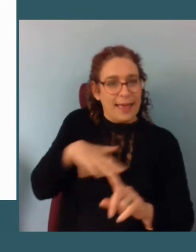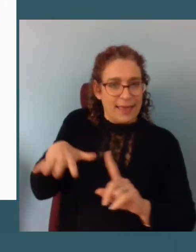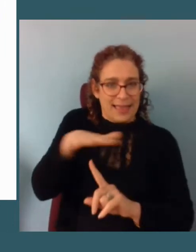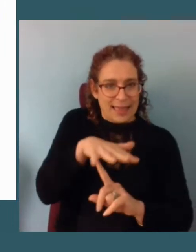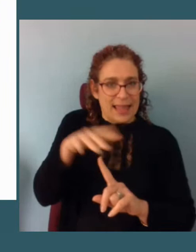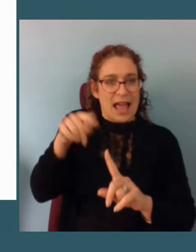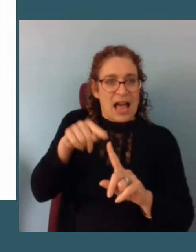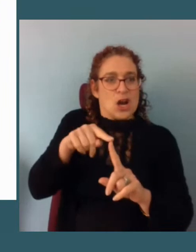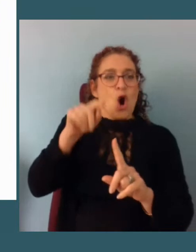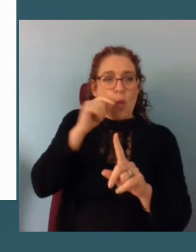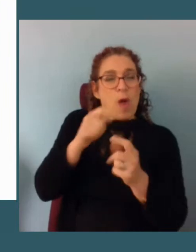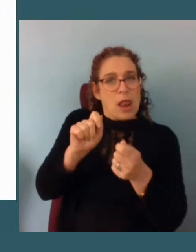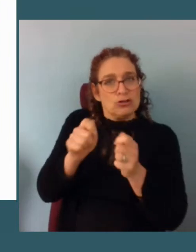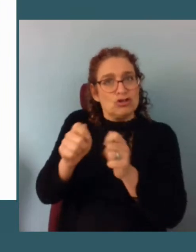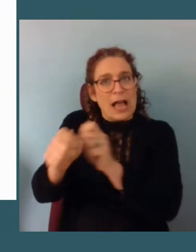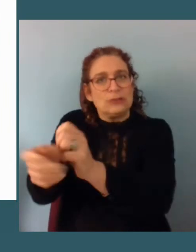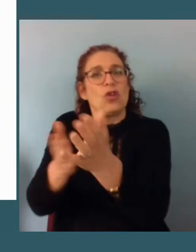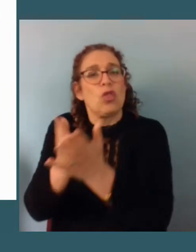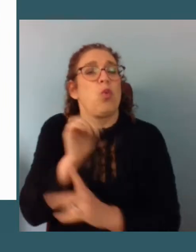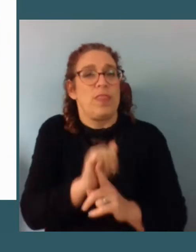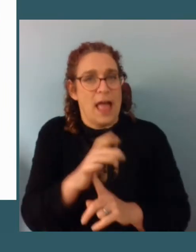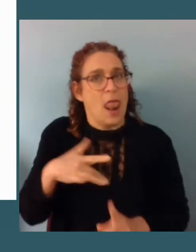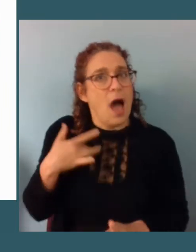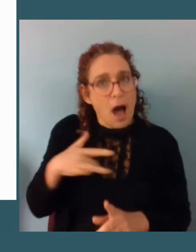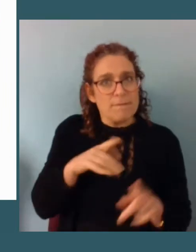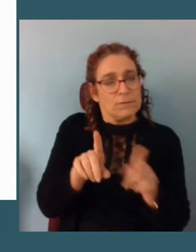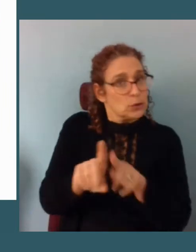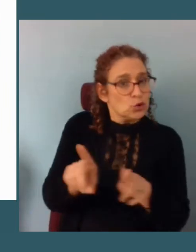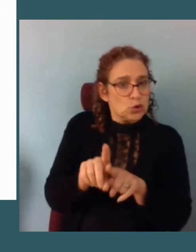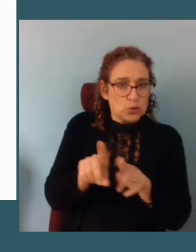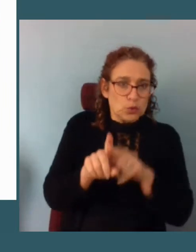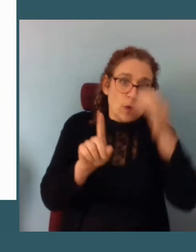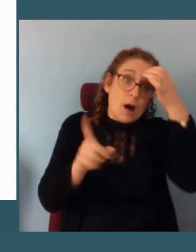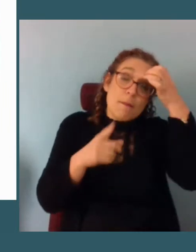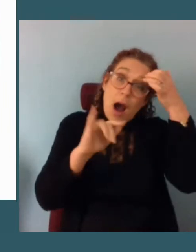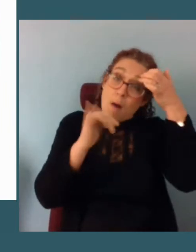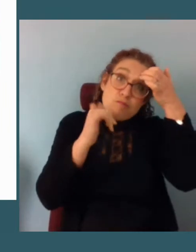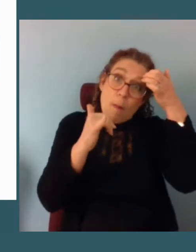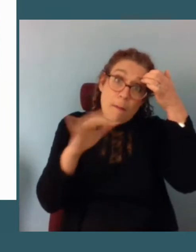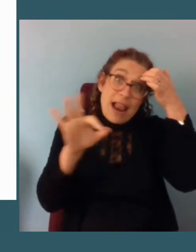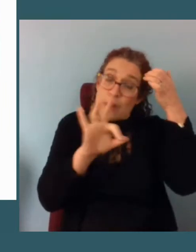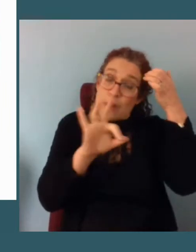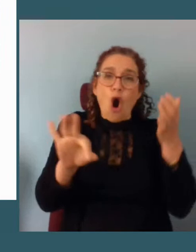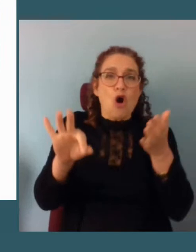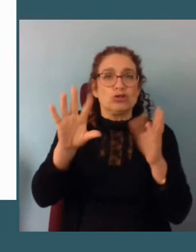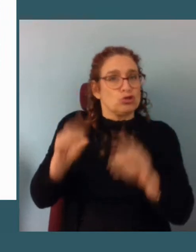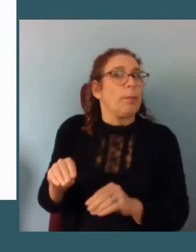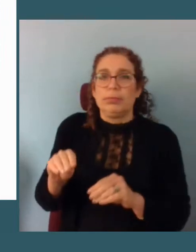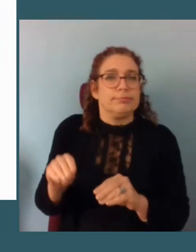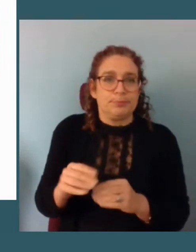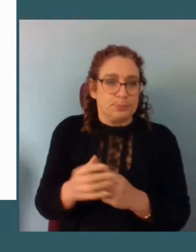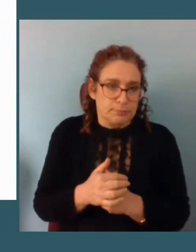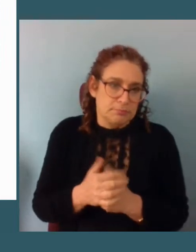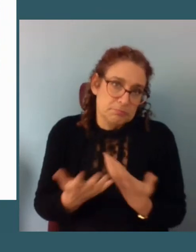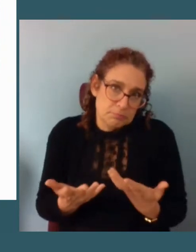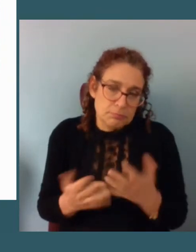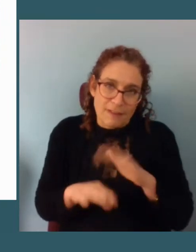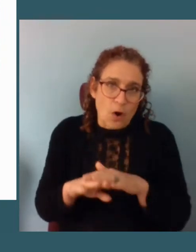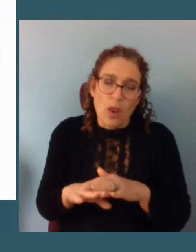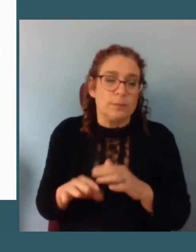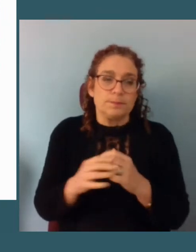change across the life course, but probably not be removed completely. We can see that there are